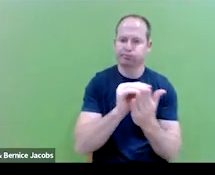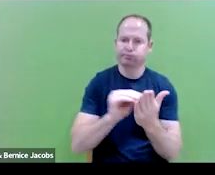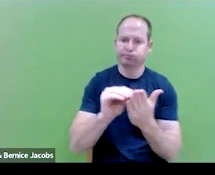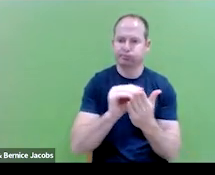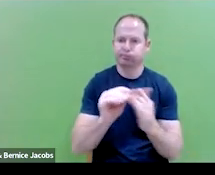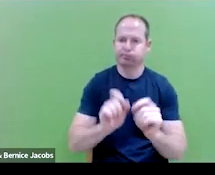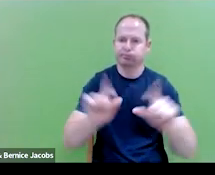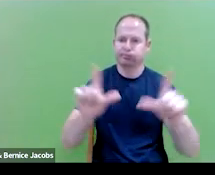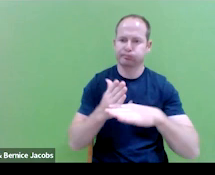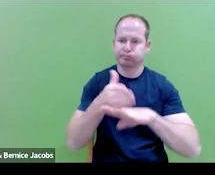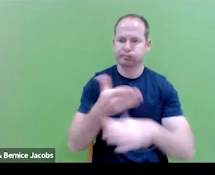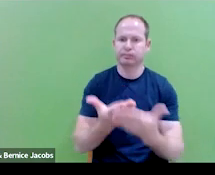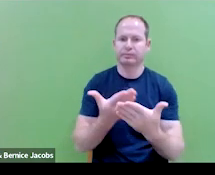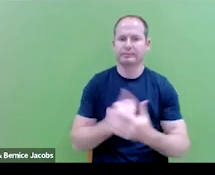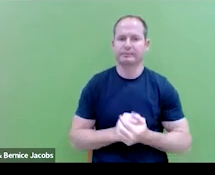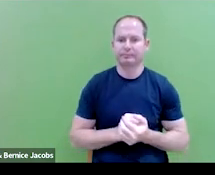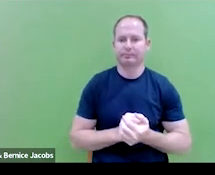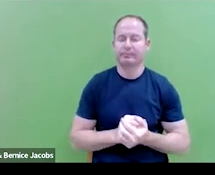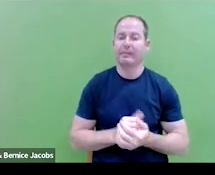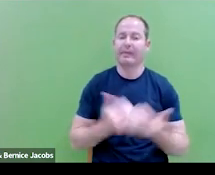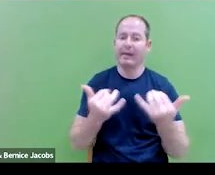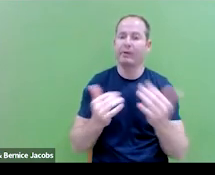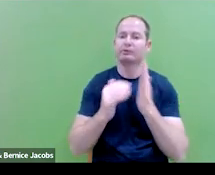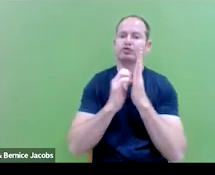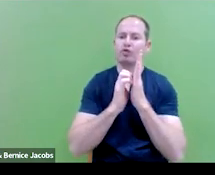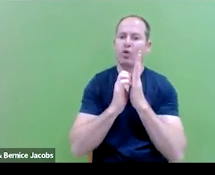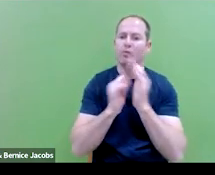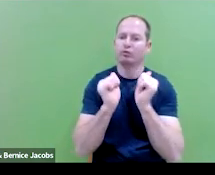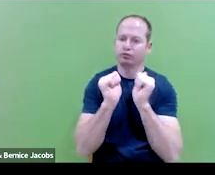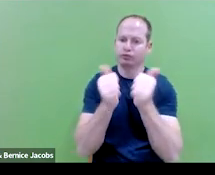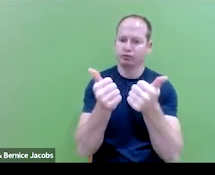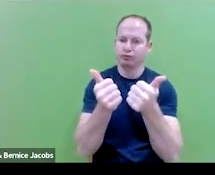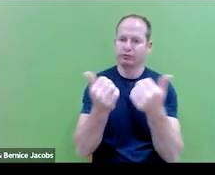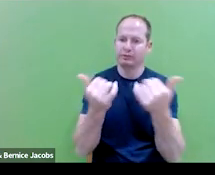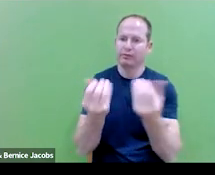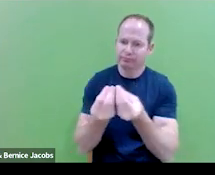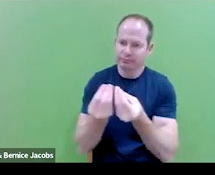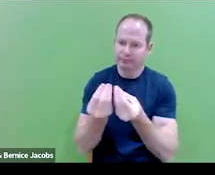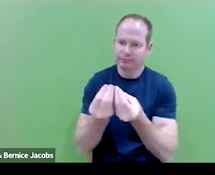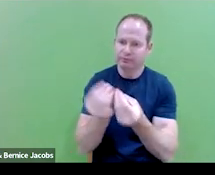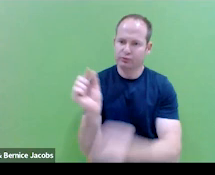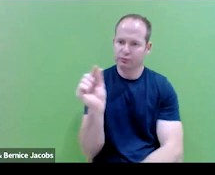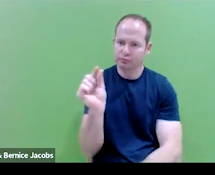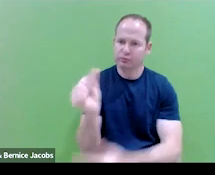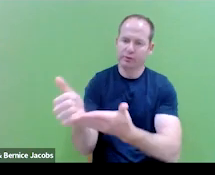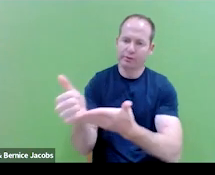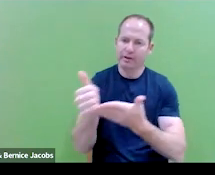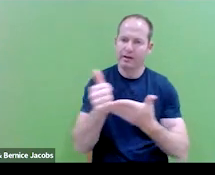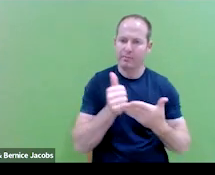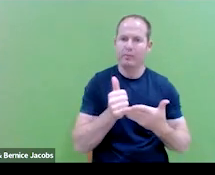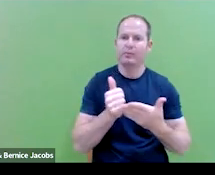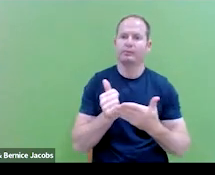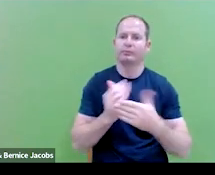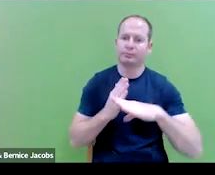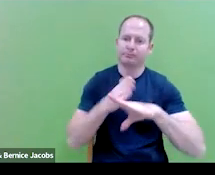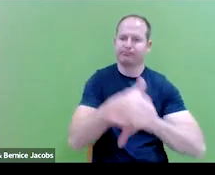physical effort is a good example of how we can use those small things to overcome previous obstacles in terms